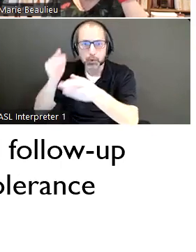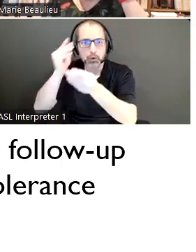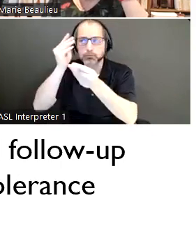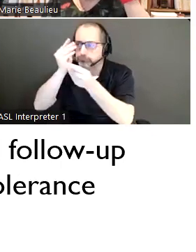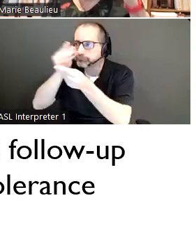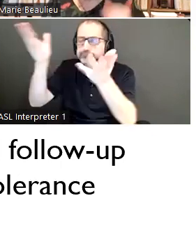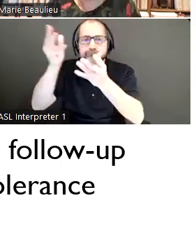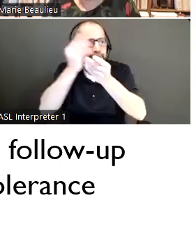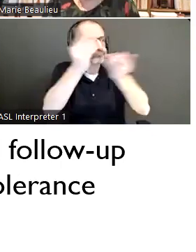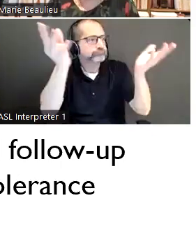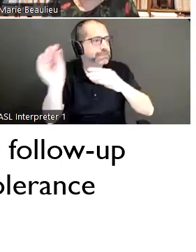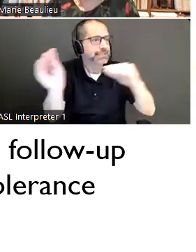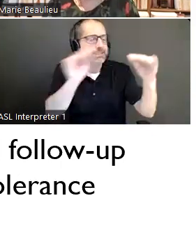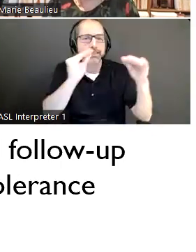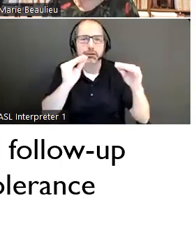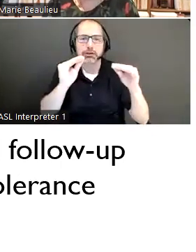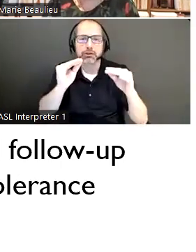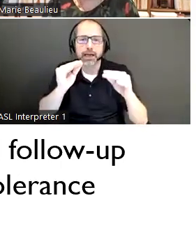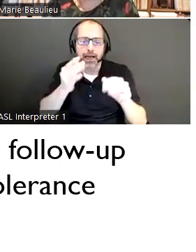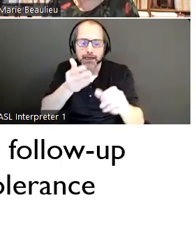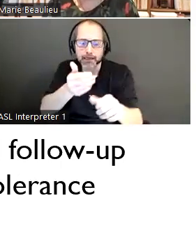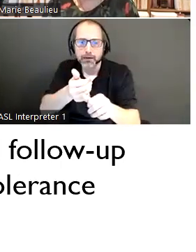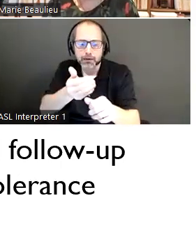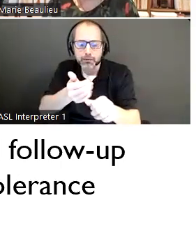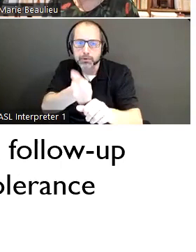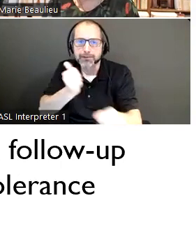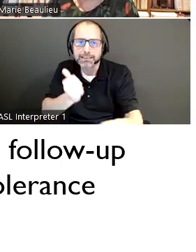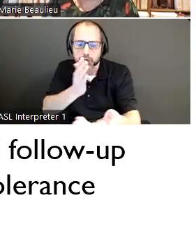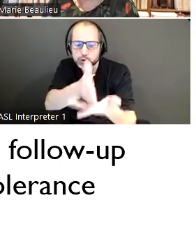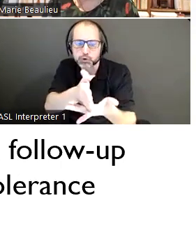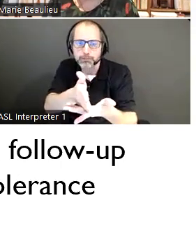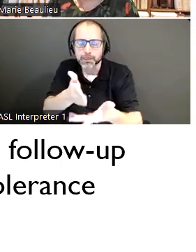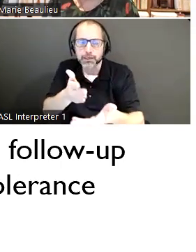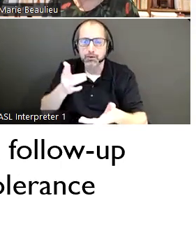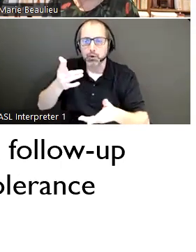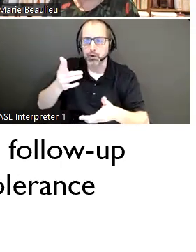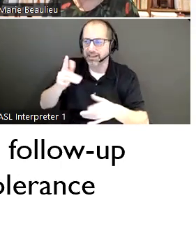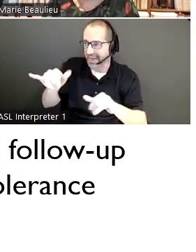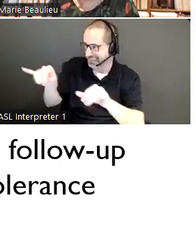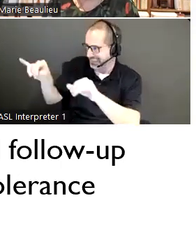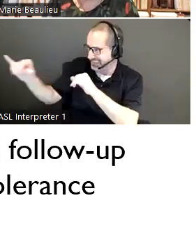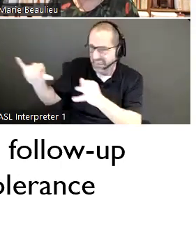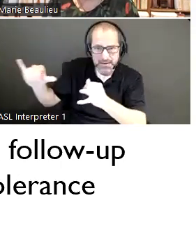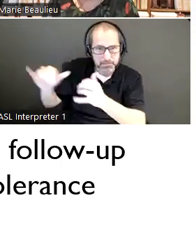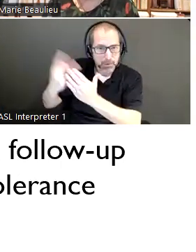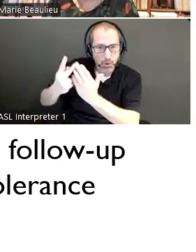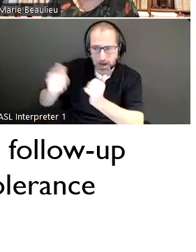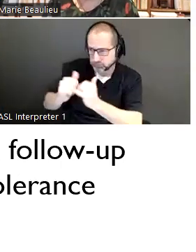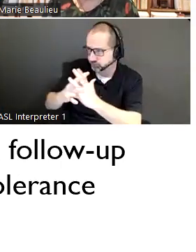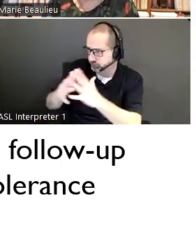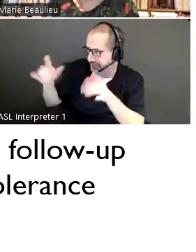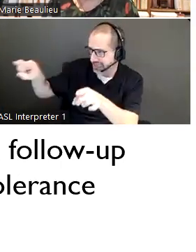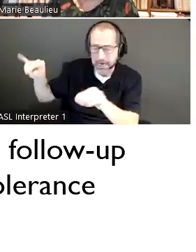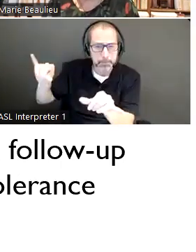detection. So we did not want to produce a program with things that already